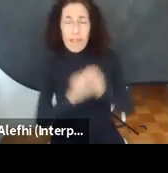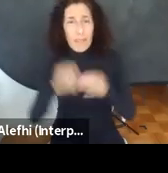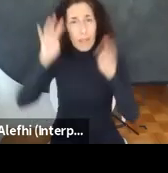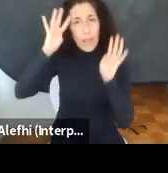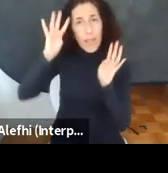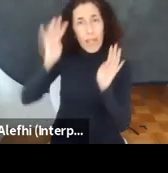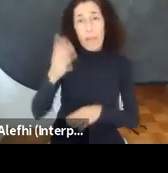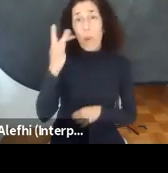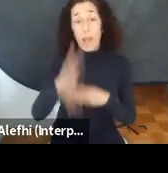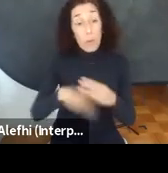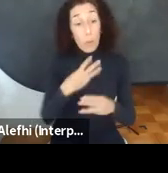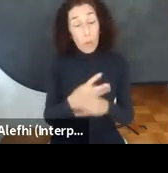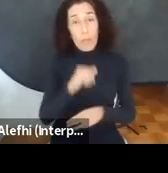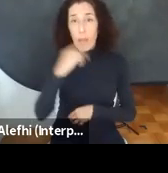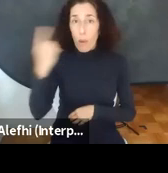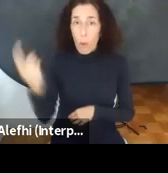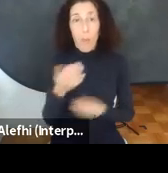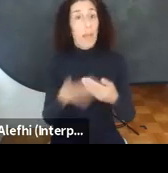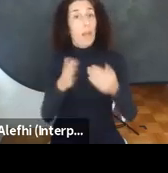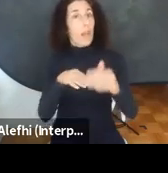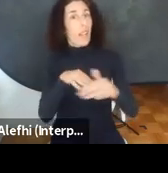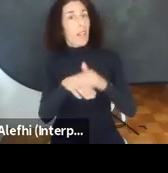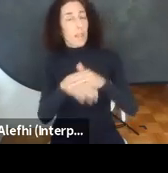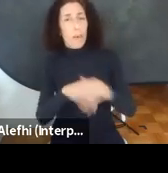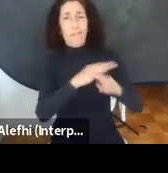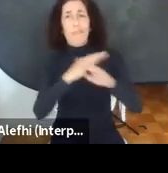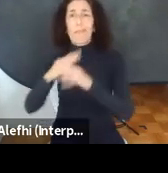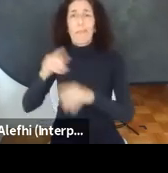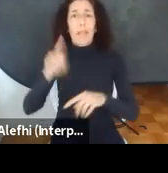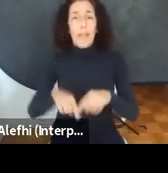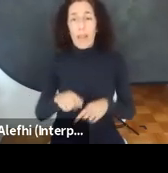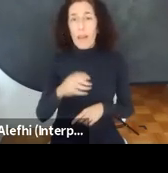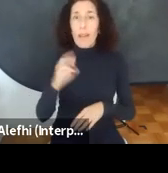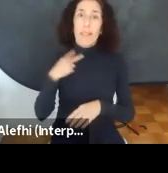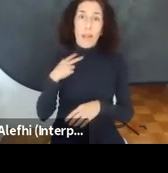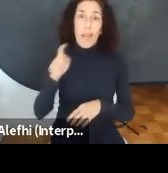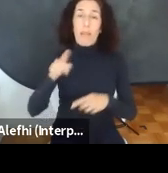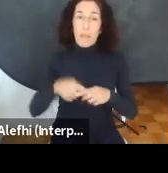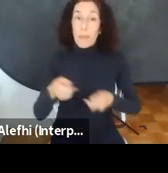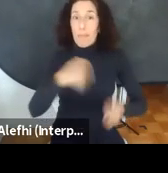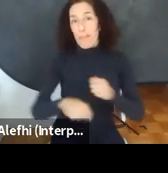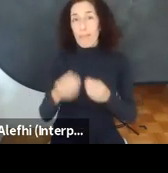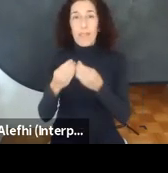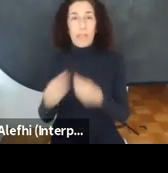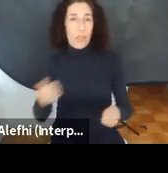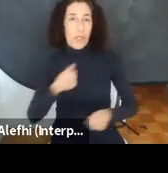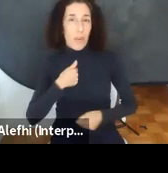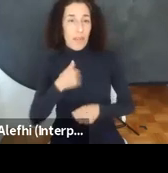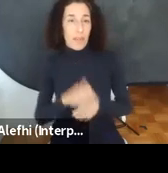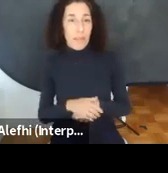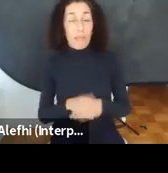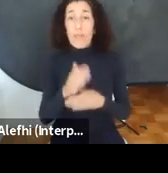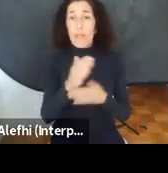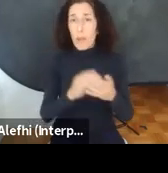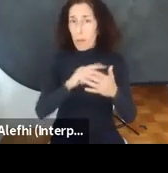world not always being accessible to us, so we have to improvise and come up with our own solutions. There are some traits that I've seen that are